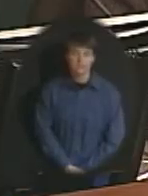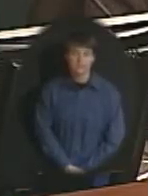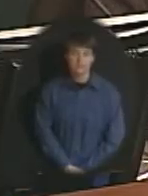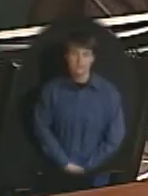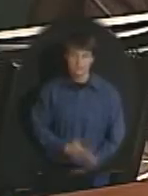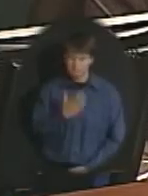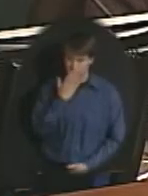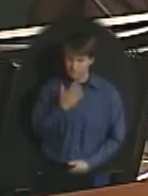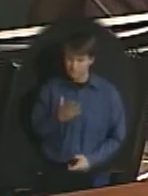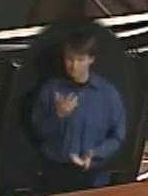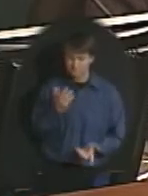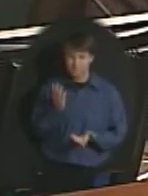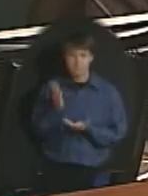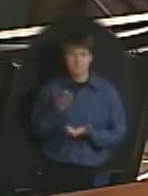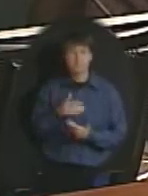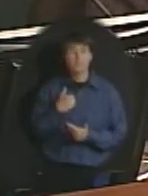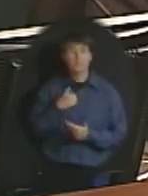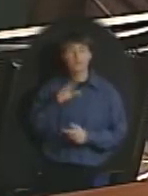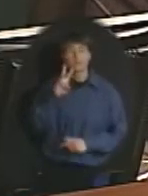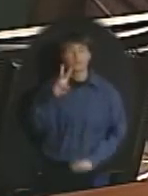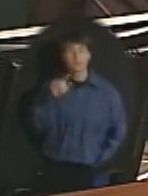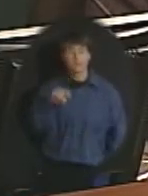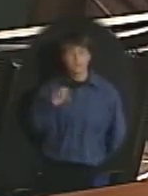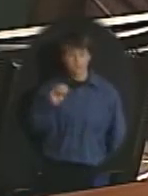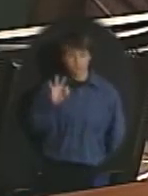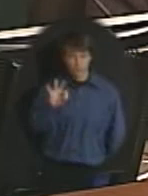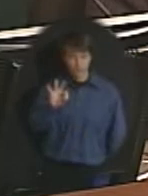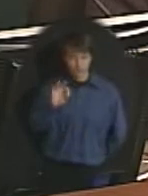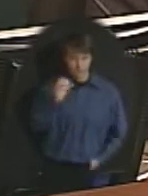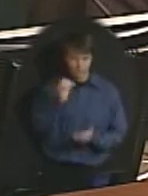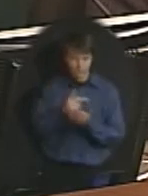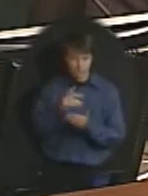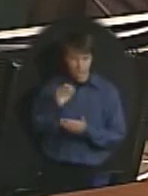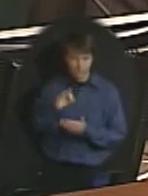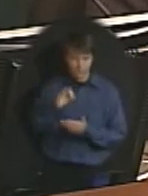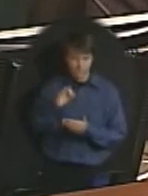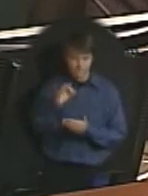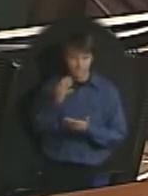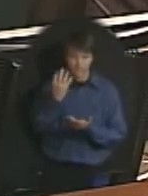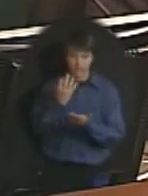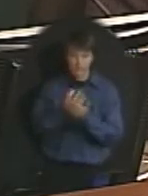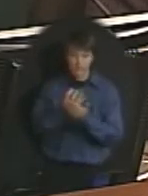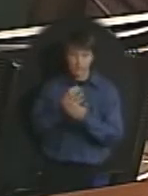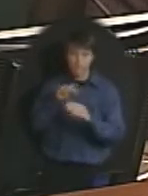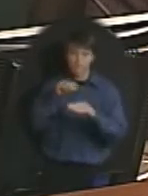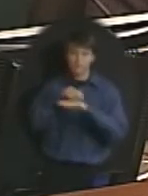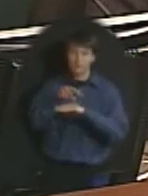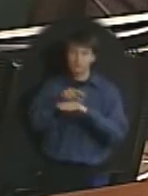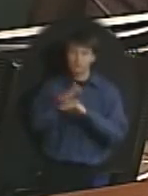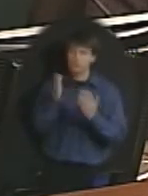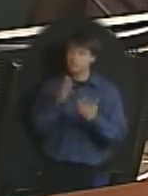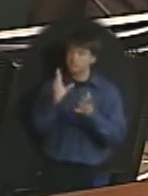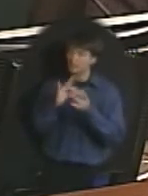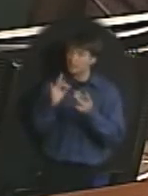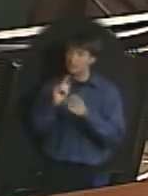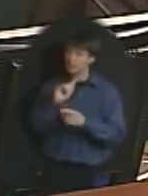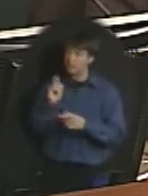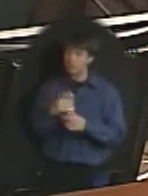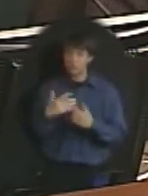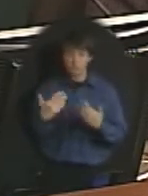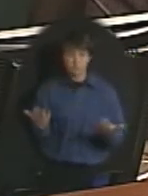Very good, the motion carries. 6.09, approval of financial advisory services. Comments,